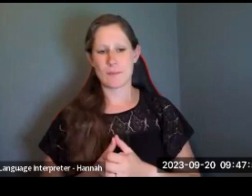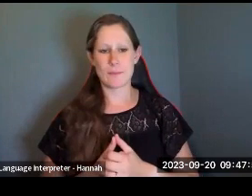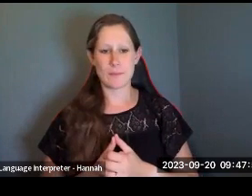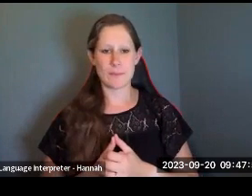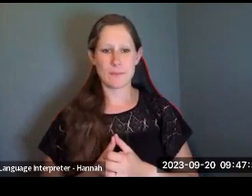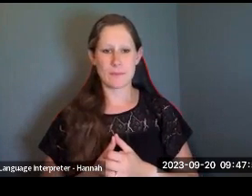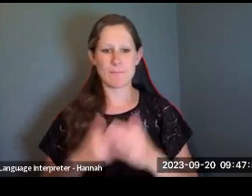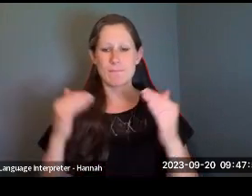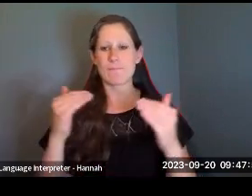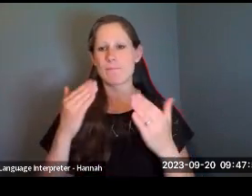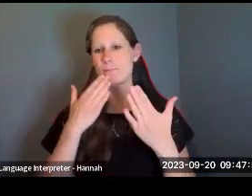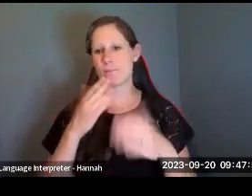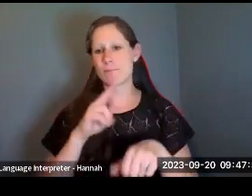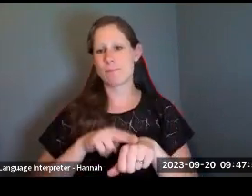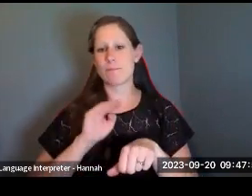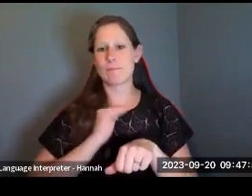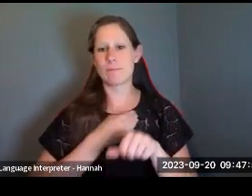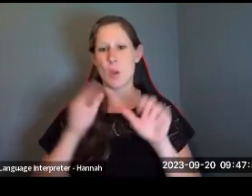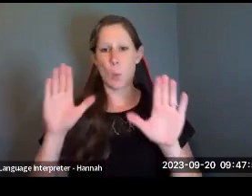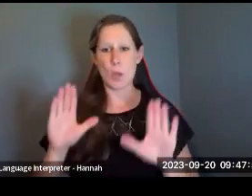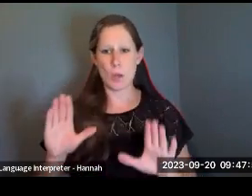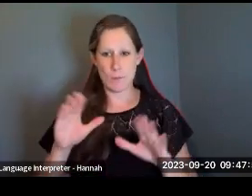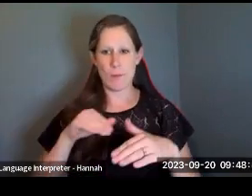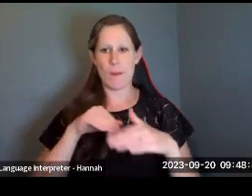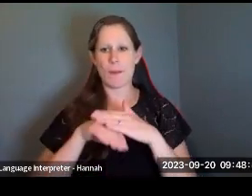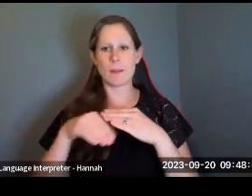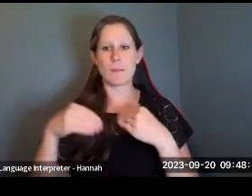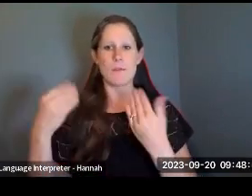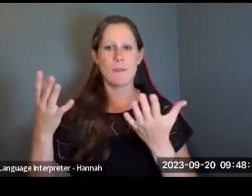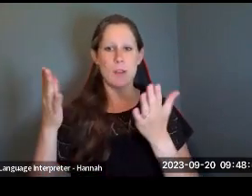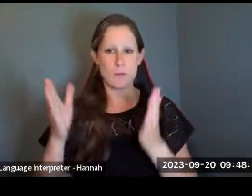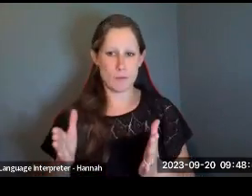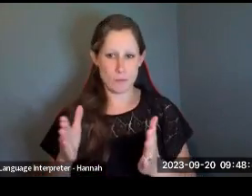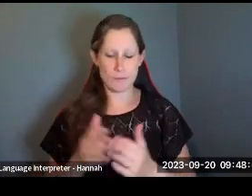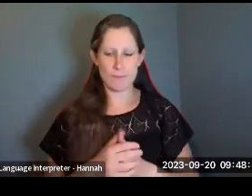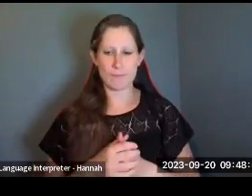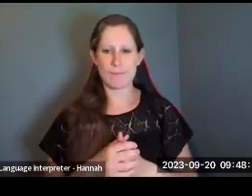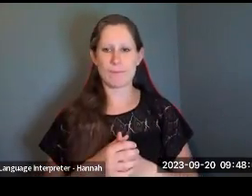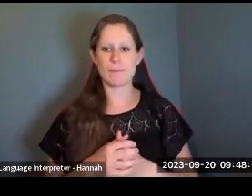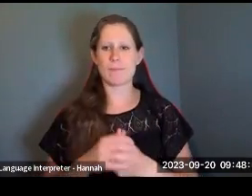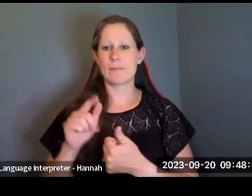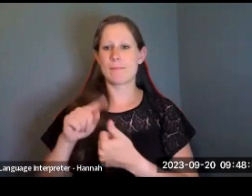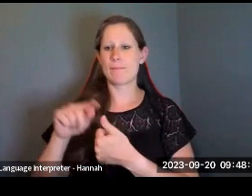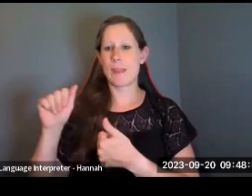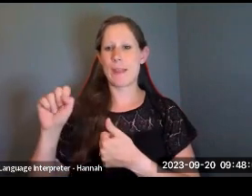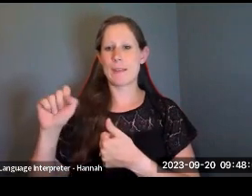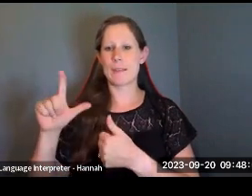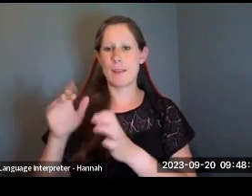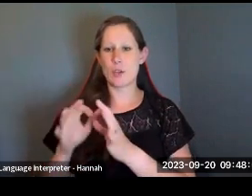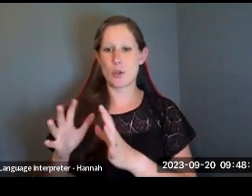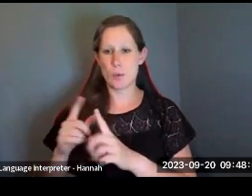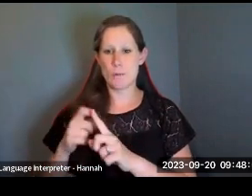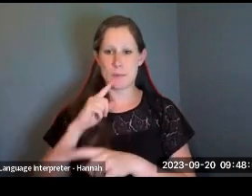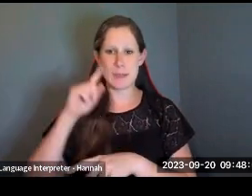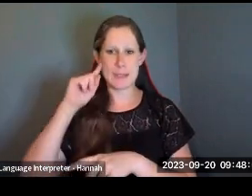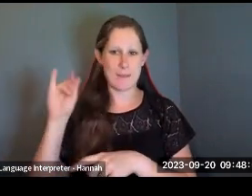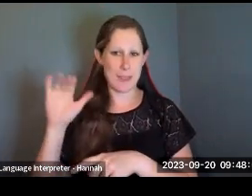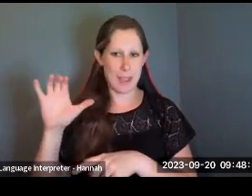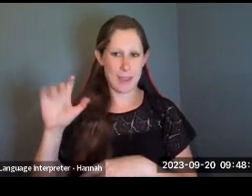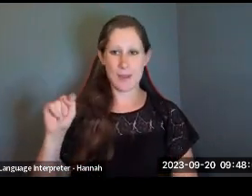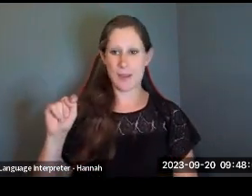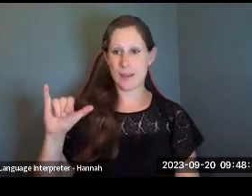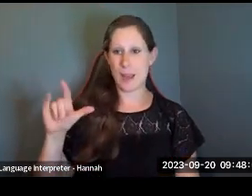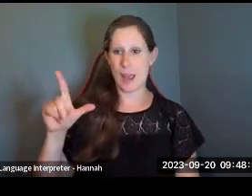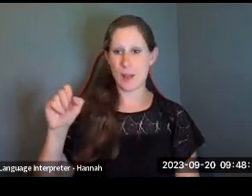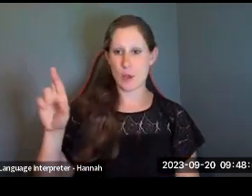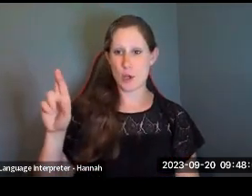Also, thank you, of course, to our wonderful access providers, our ASL interpreters from Deaf Inc., Tyler and